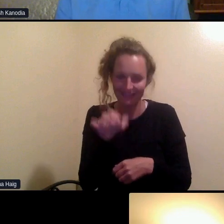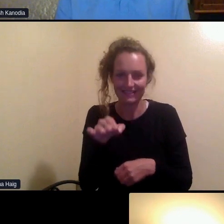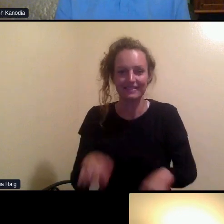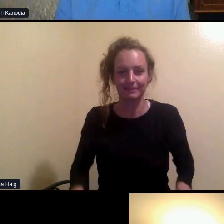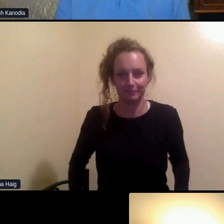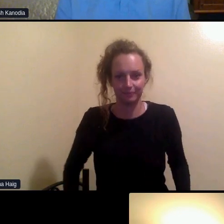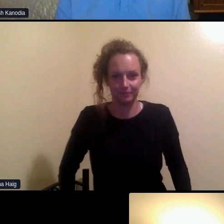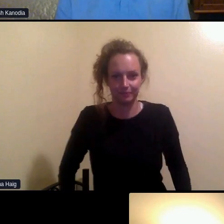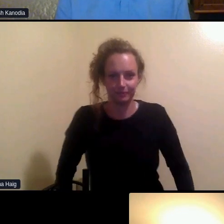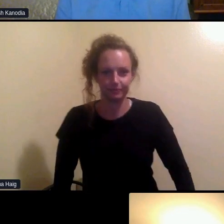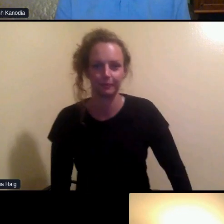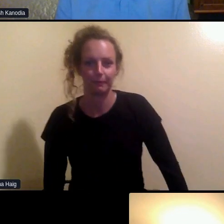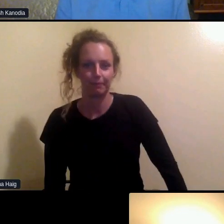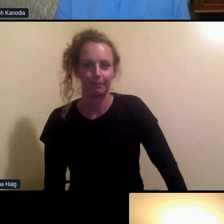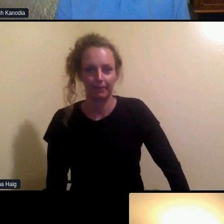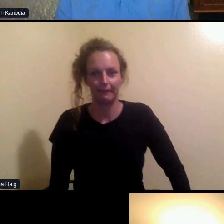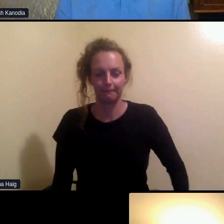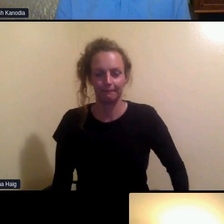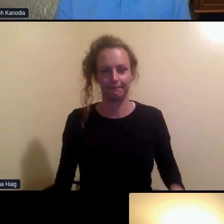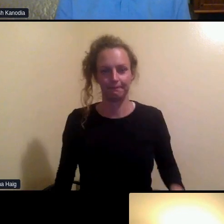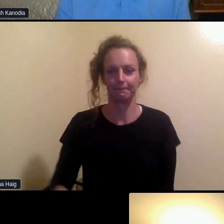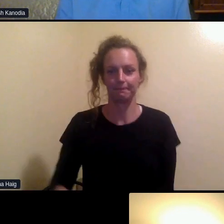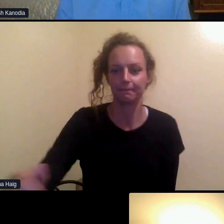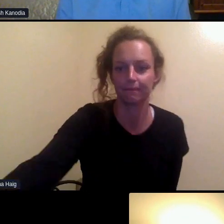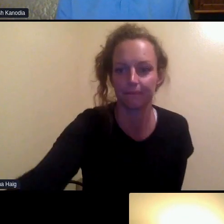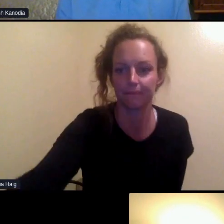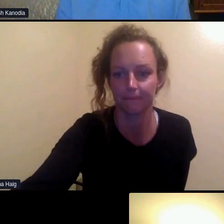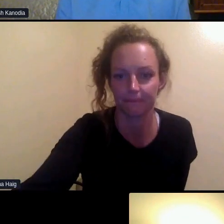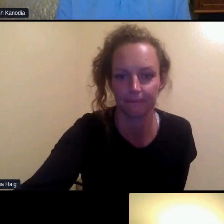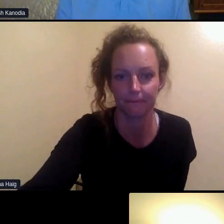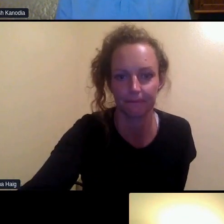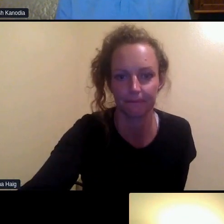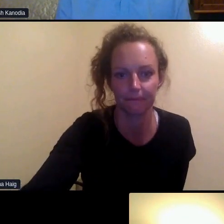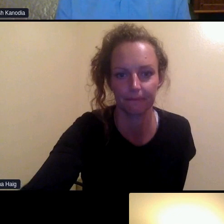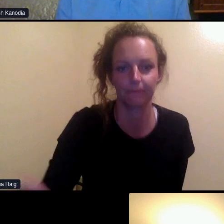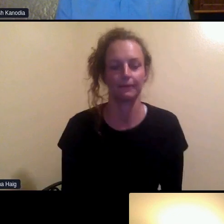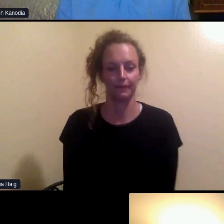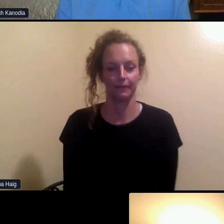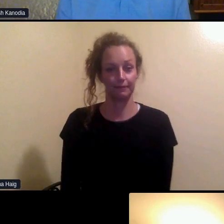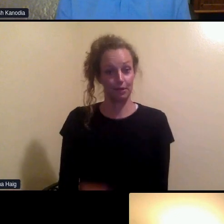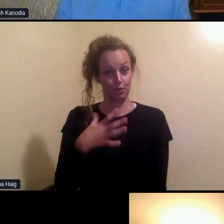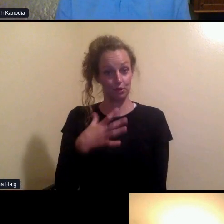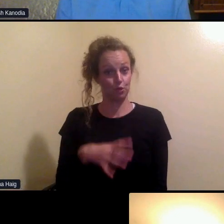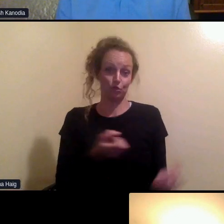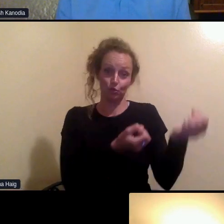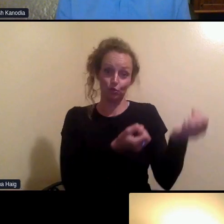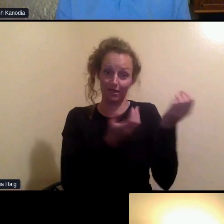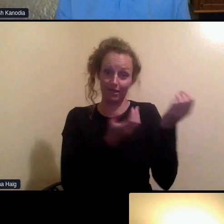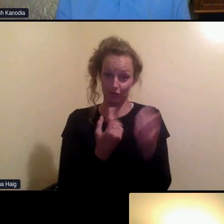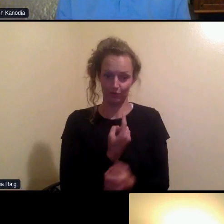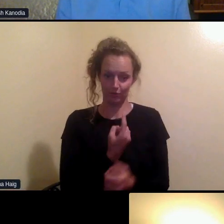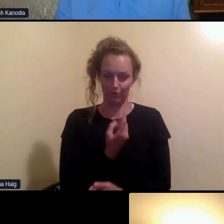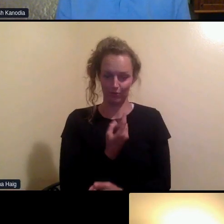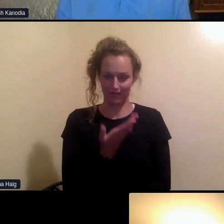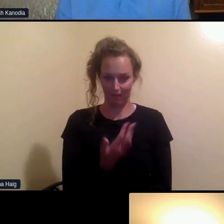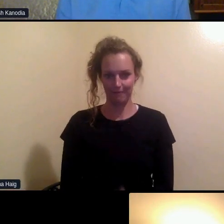Bernard. Yeah, it'd be lovely if you can just give us a brief introduction to yourself and your thoughts on this topic of return on